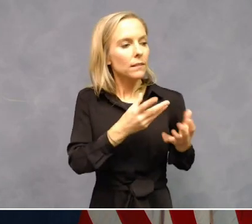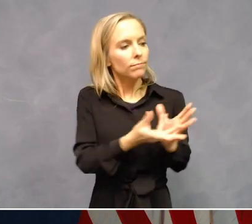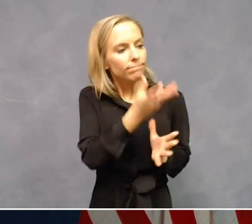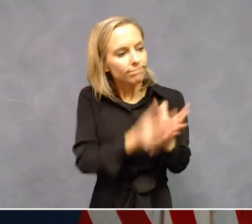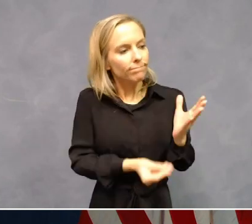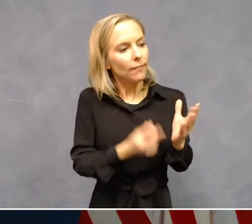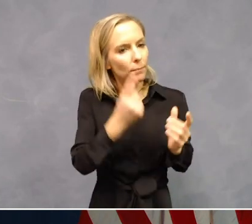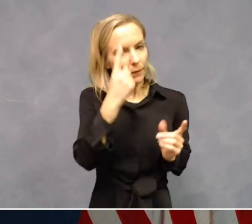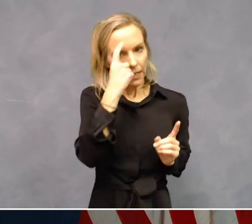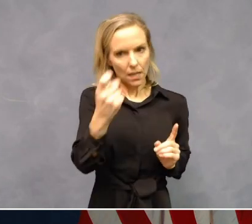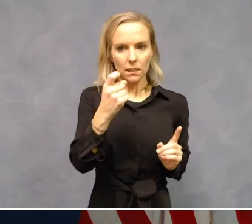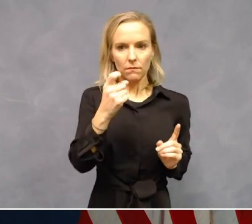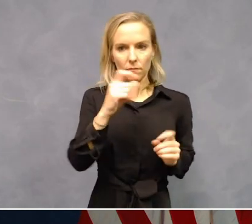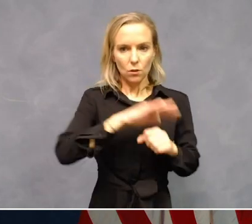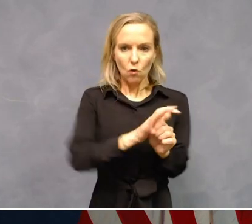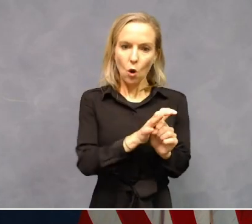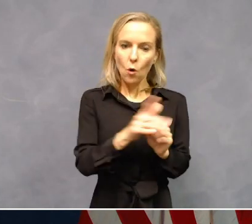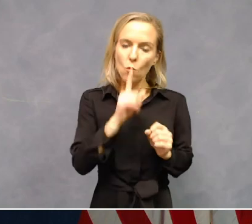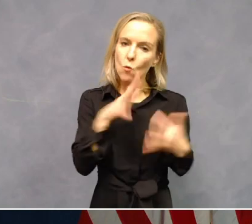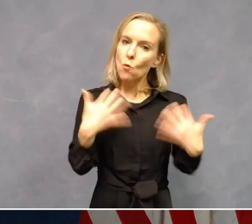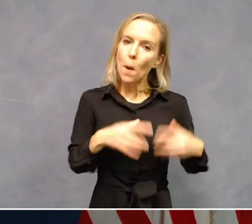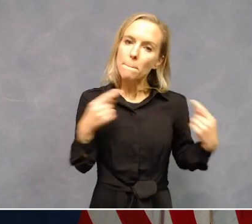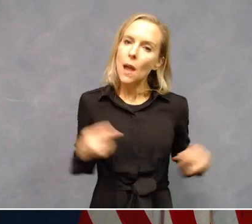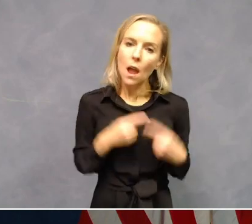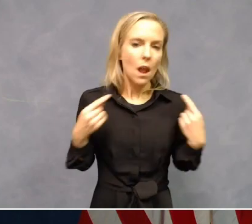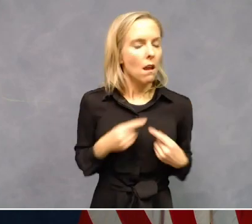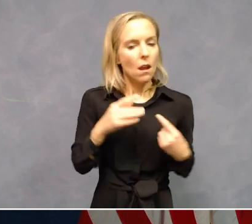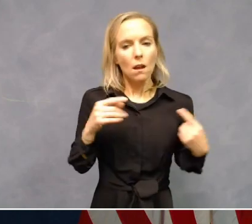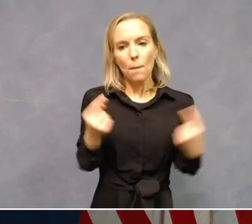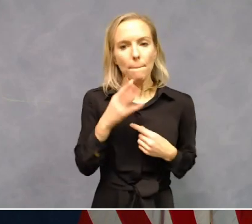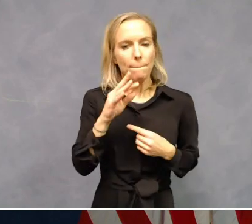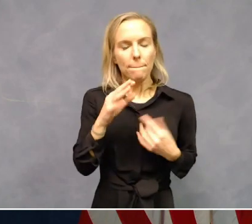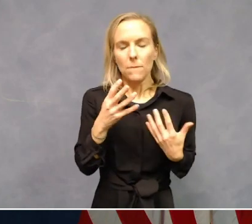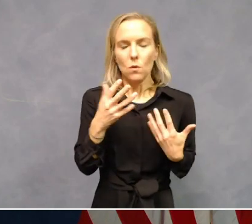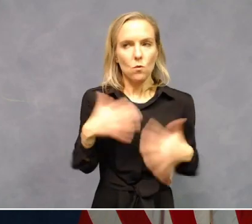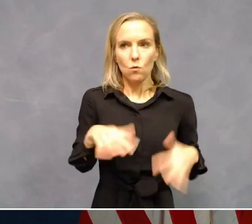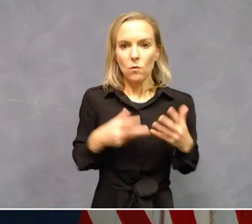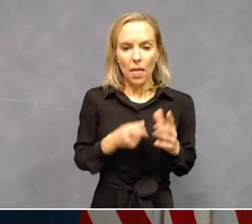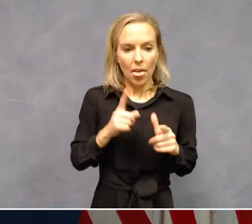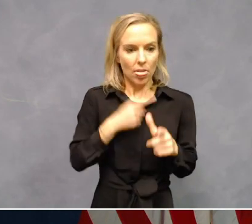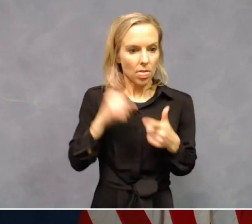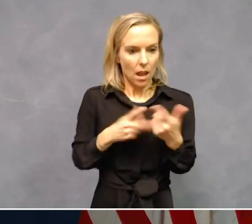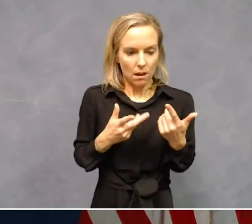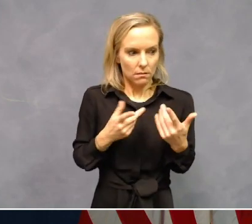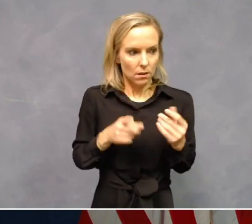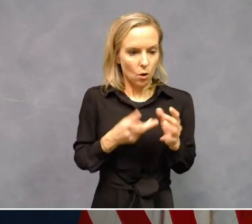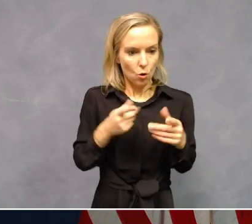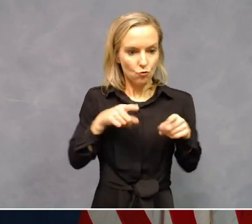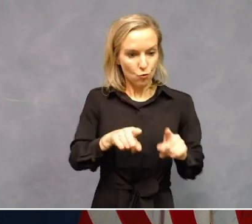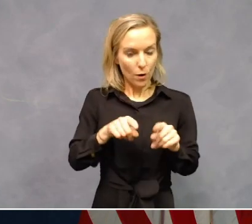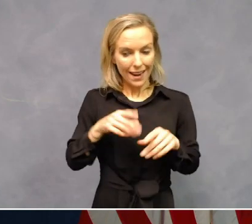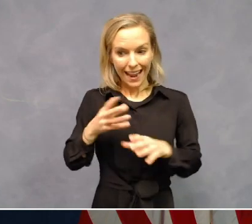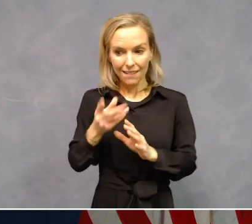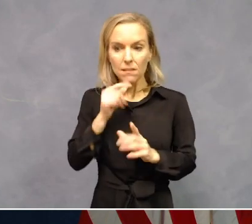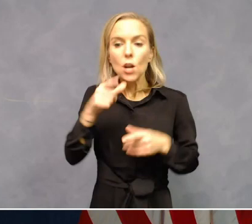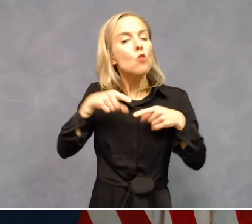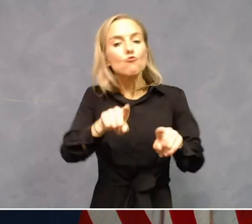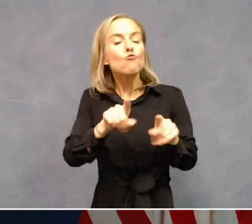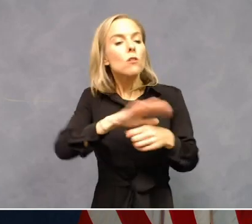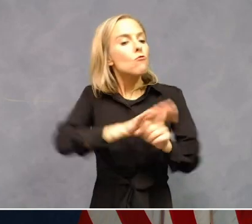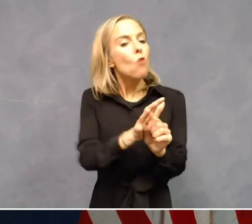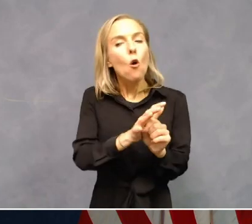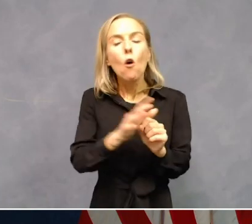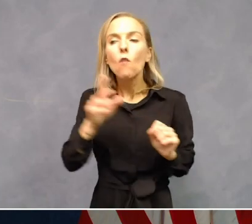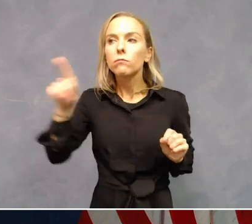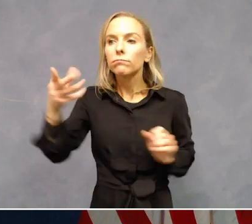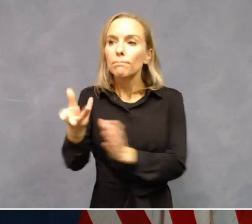is. Probably in many ways more painful than losing one outside of COVID, because most of the time you don't get to see them